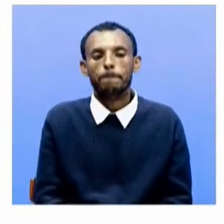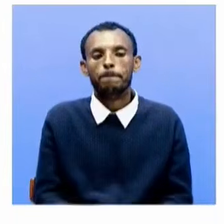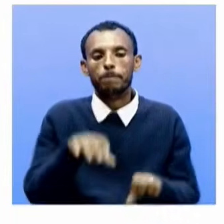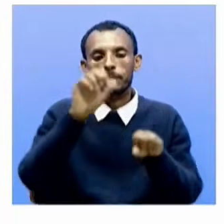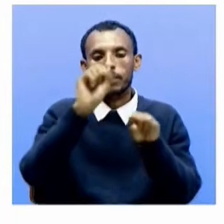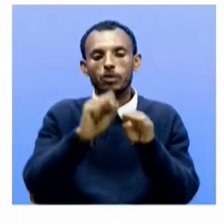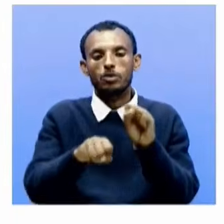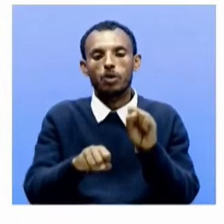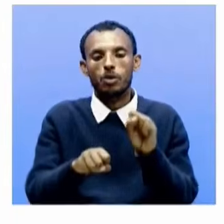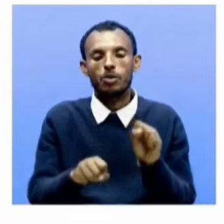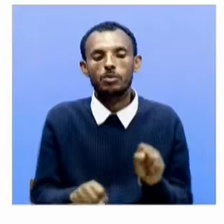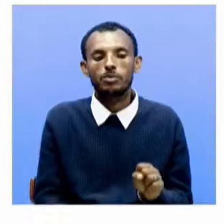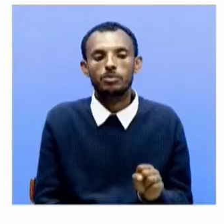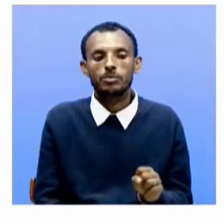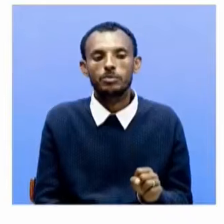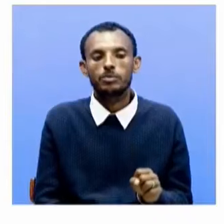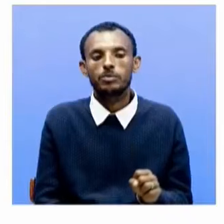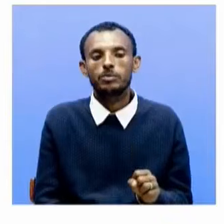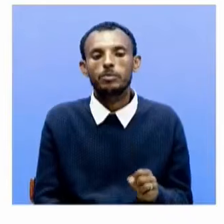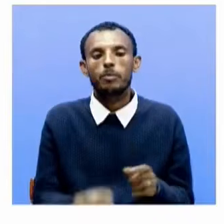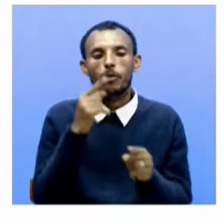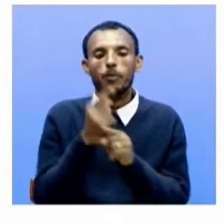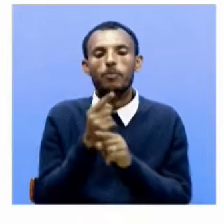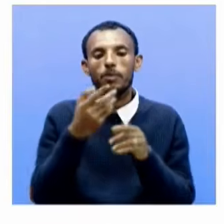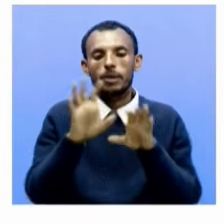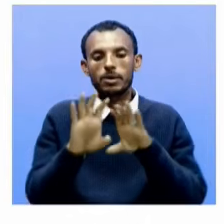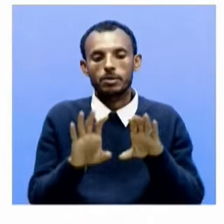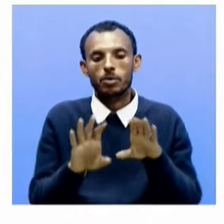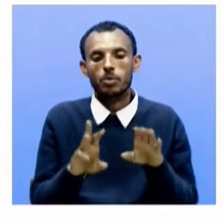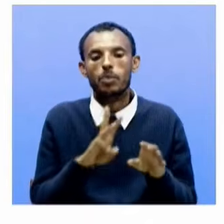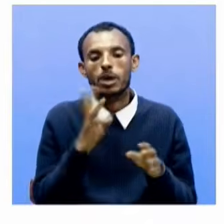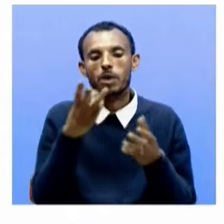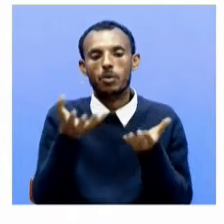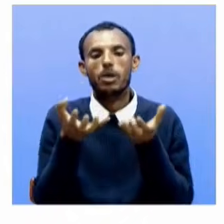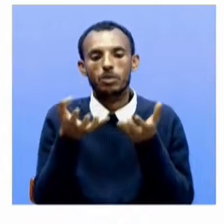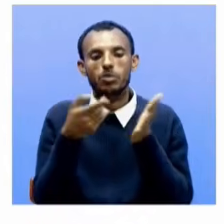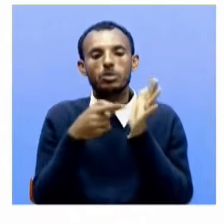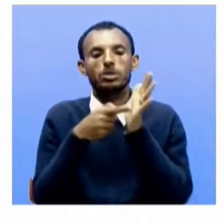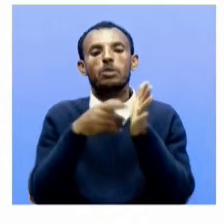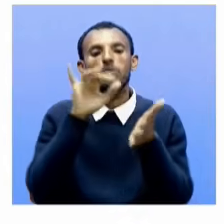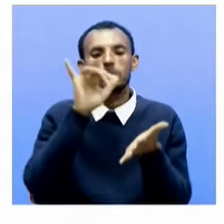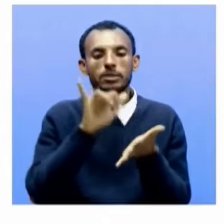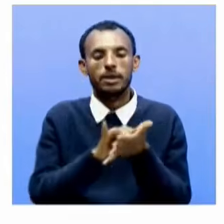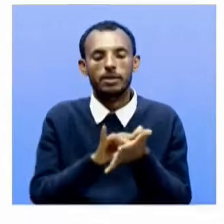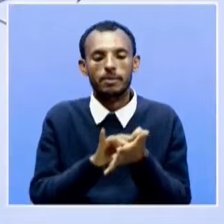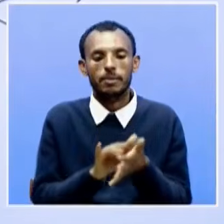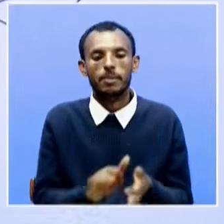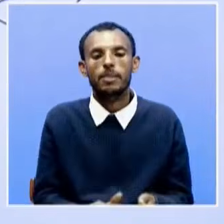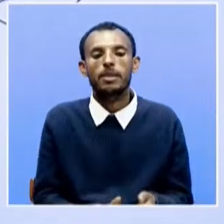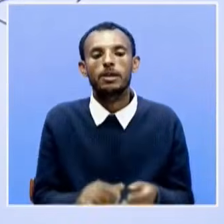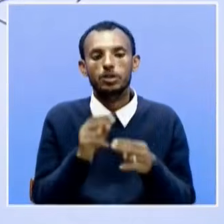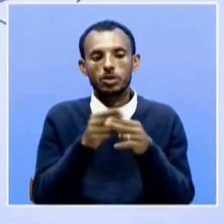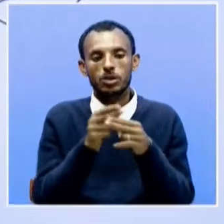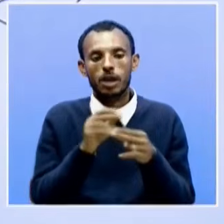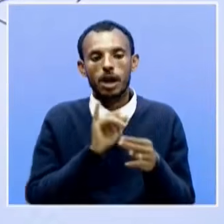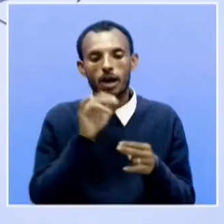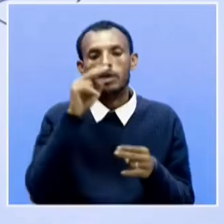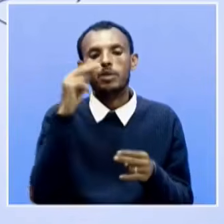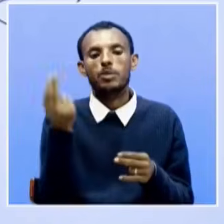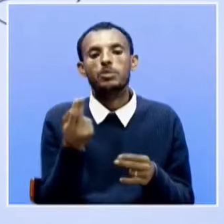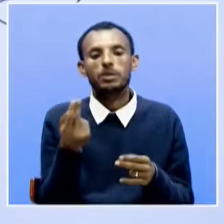so in this theorem, we want to show that, shortly I use